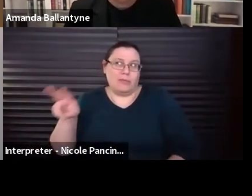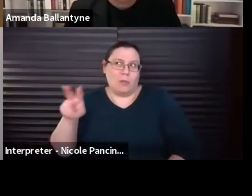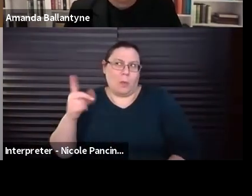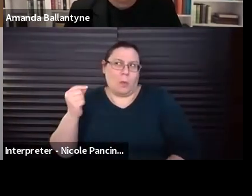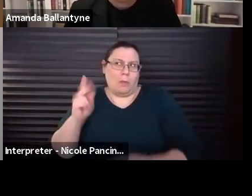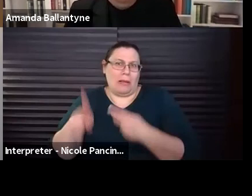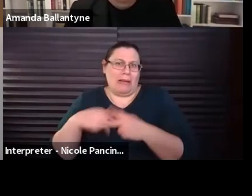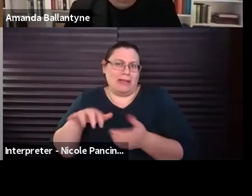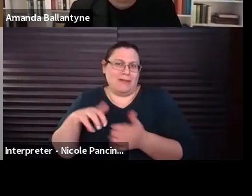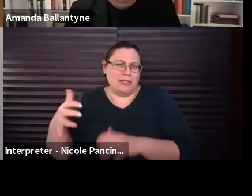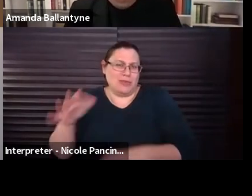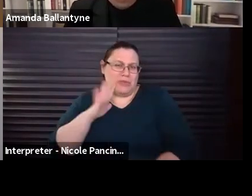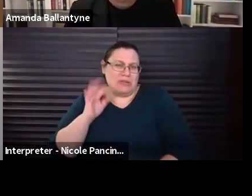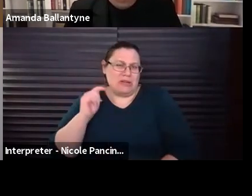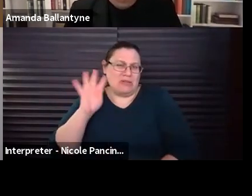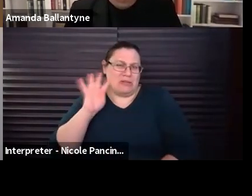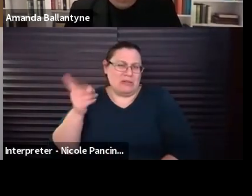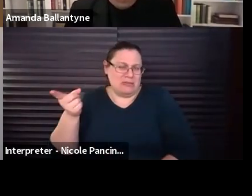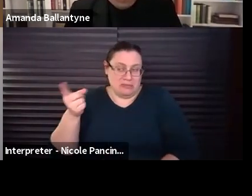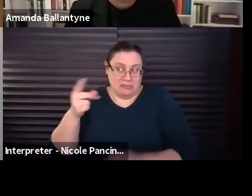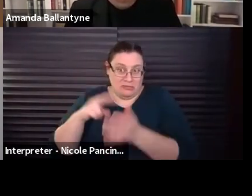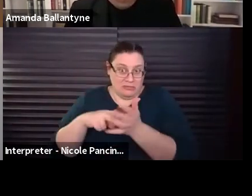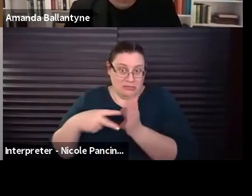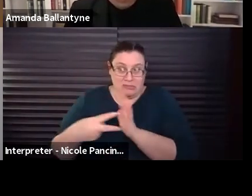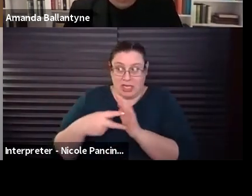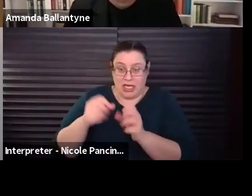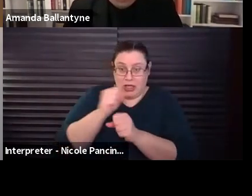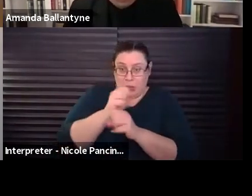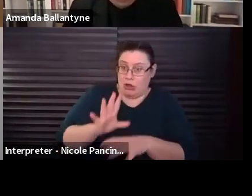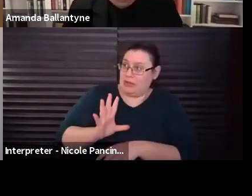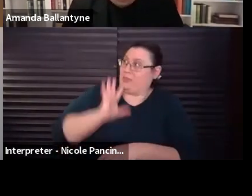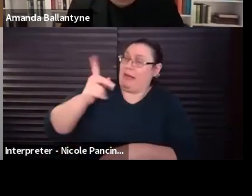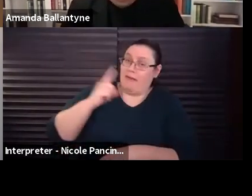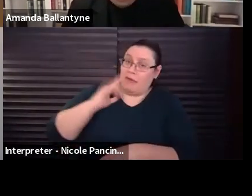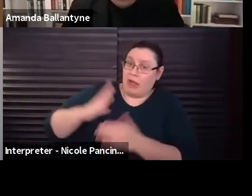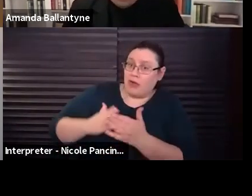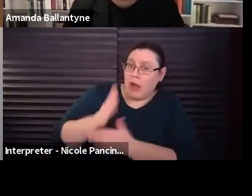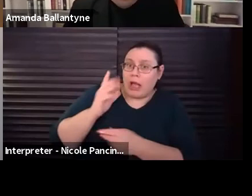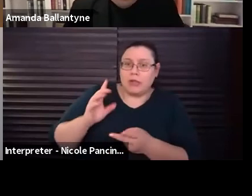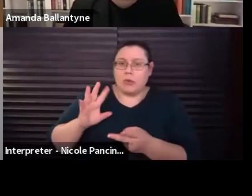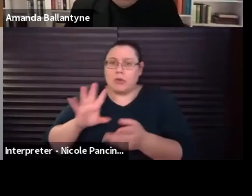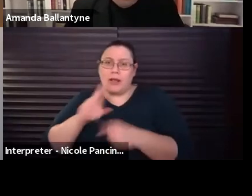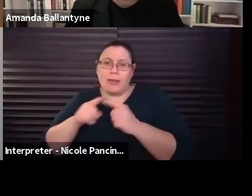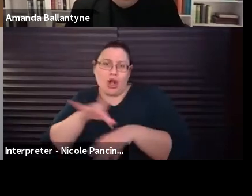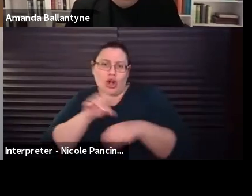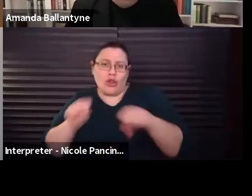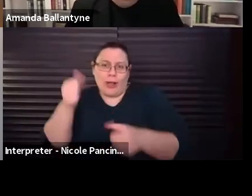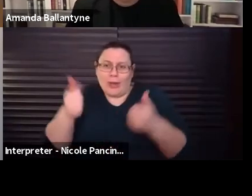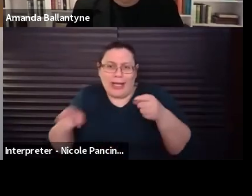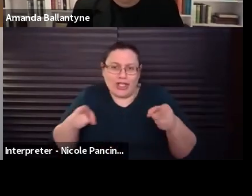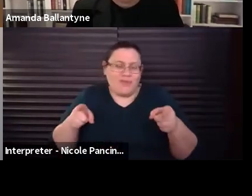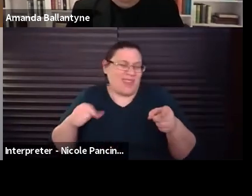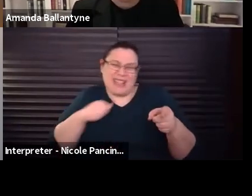talking about? We're talking about, workers speaking up to protect their rights, or are we talking about earthquakes? Because my guess is you're not talking